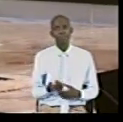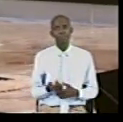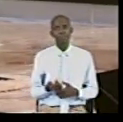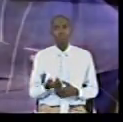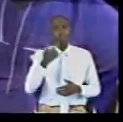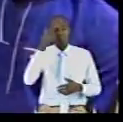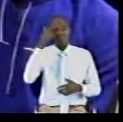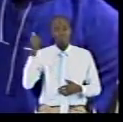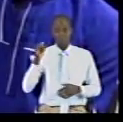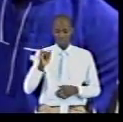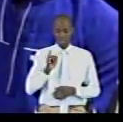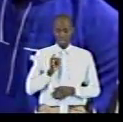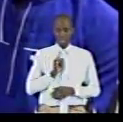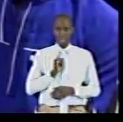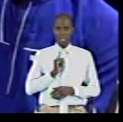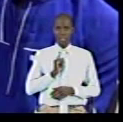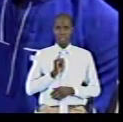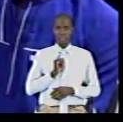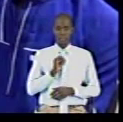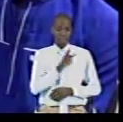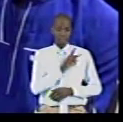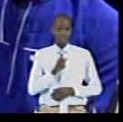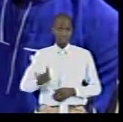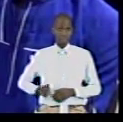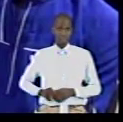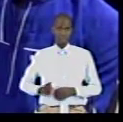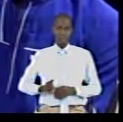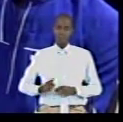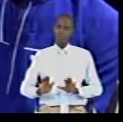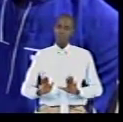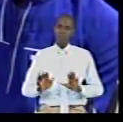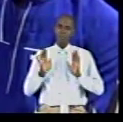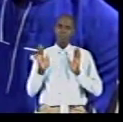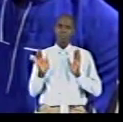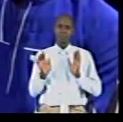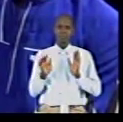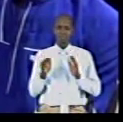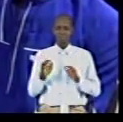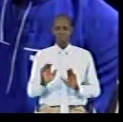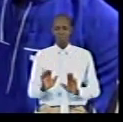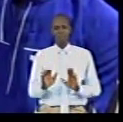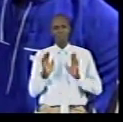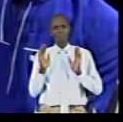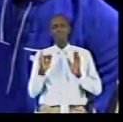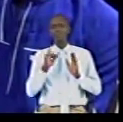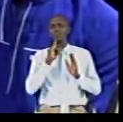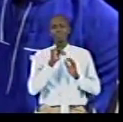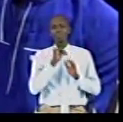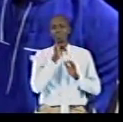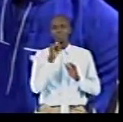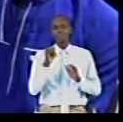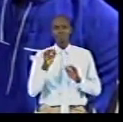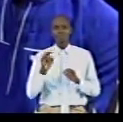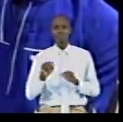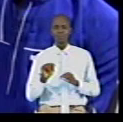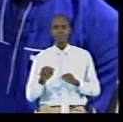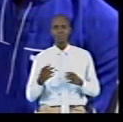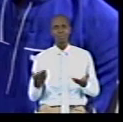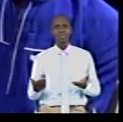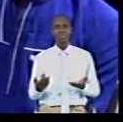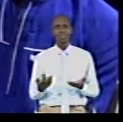feared." Now, it's unreasonable fear. Saul, the people, what could they